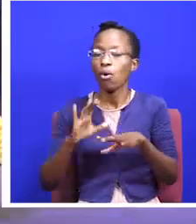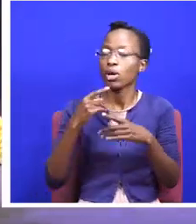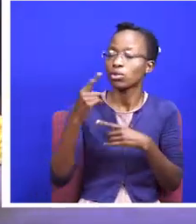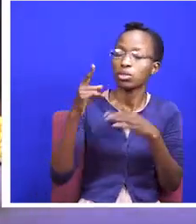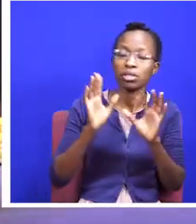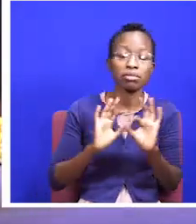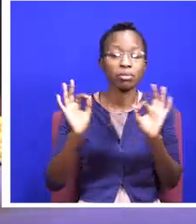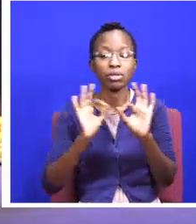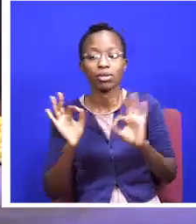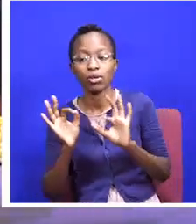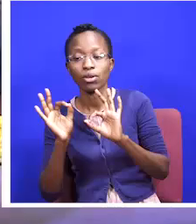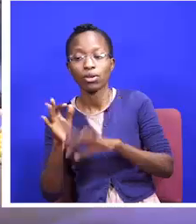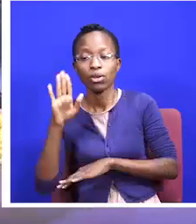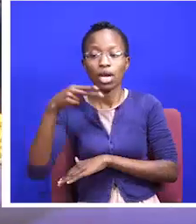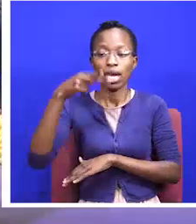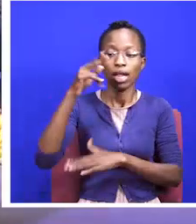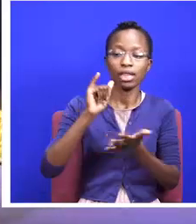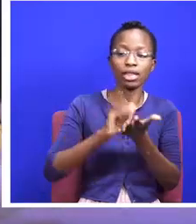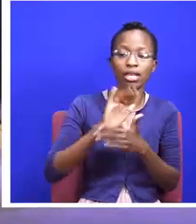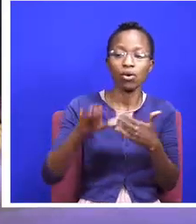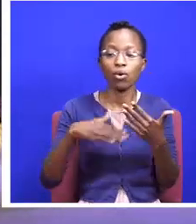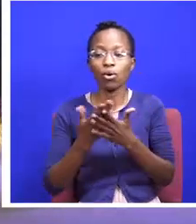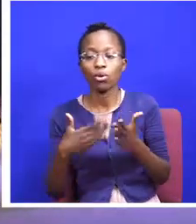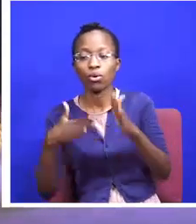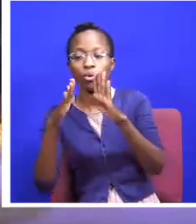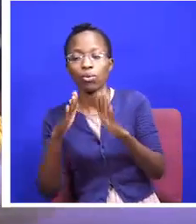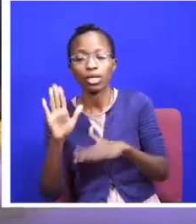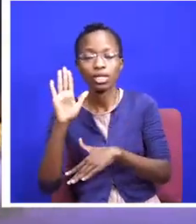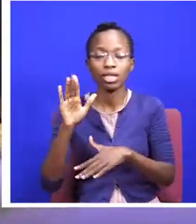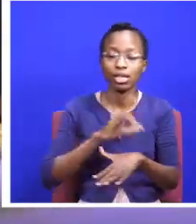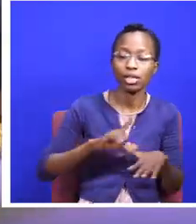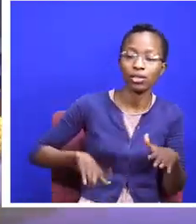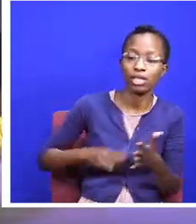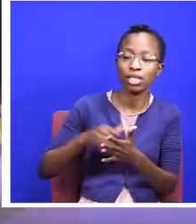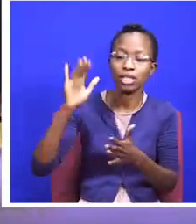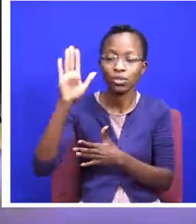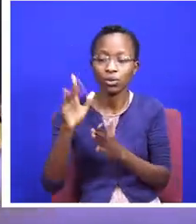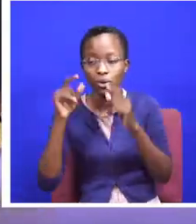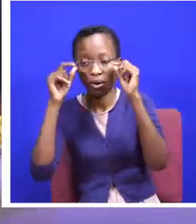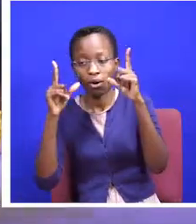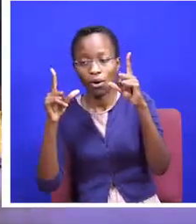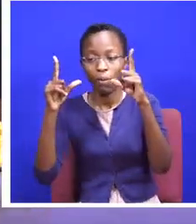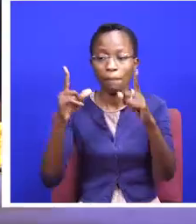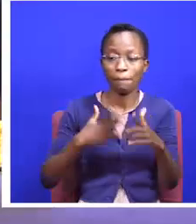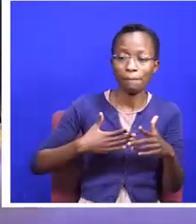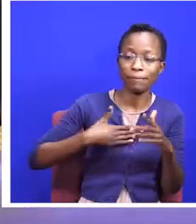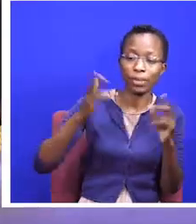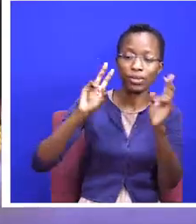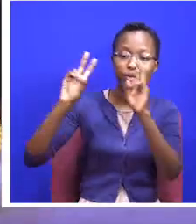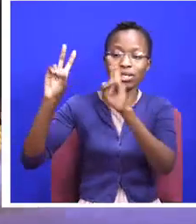close, I can't find the words to say. And oh, you're higher than all my ways, and Lord, it's